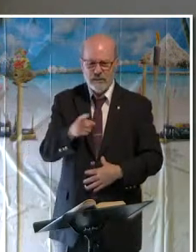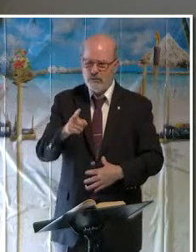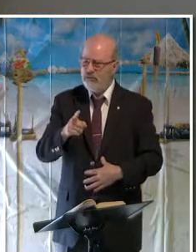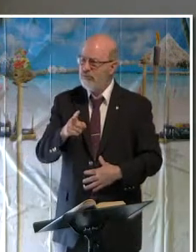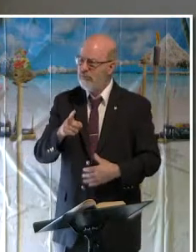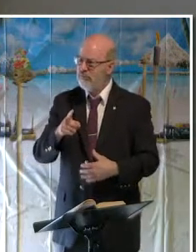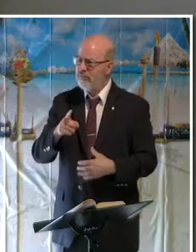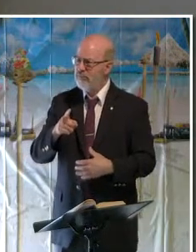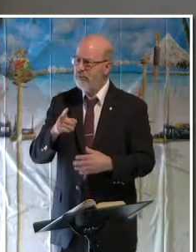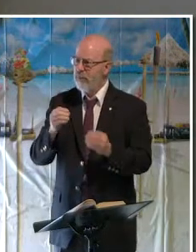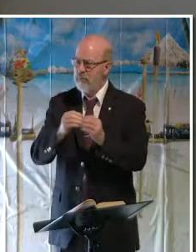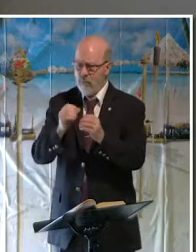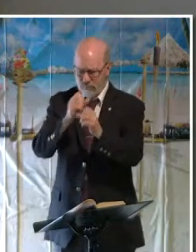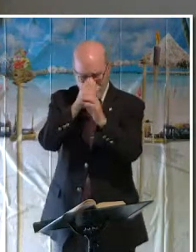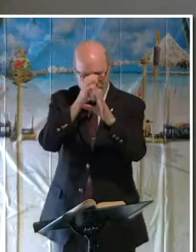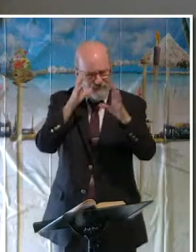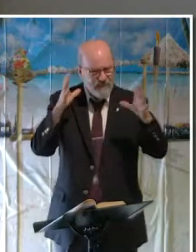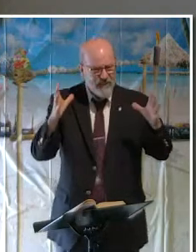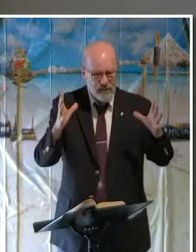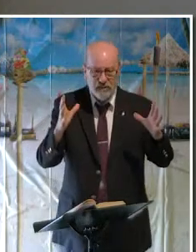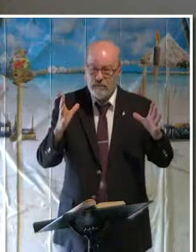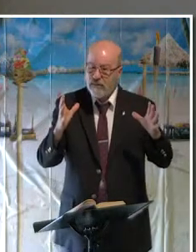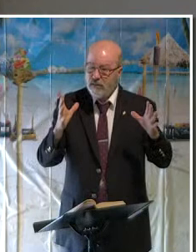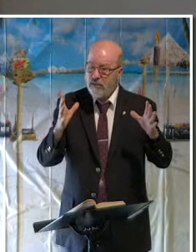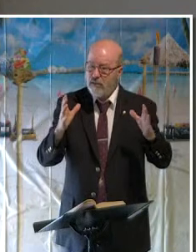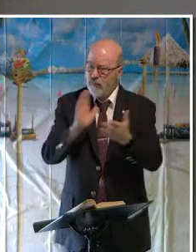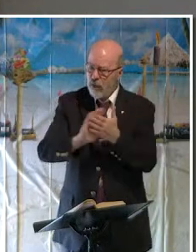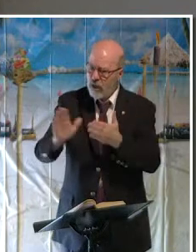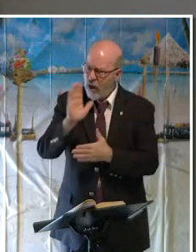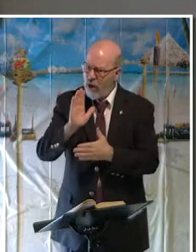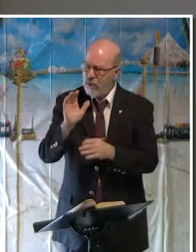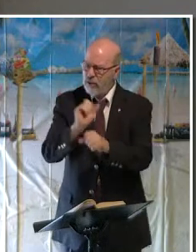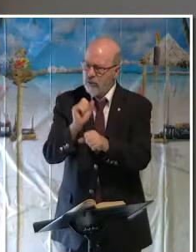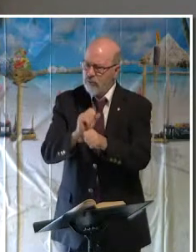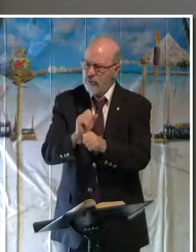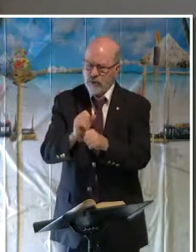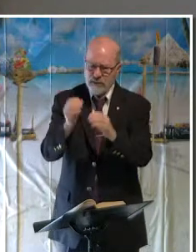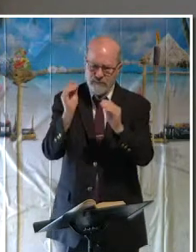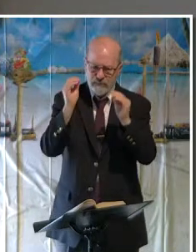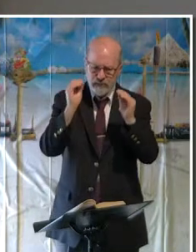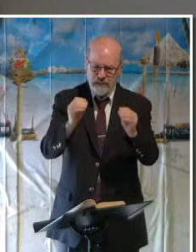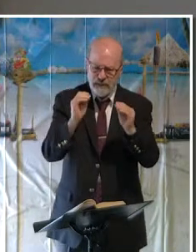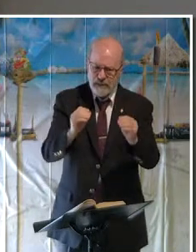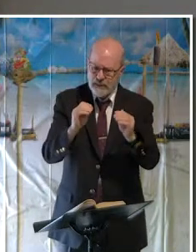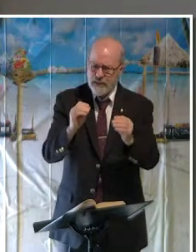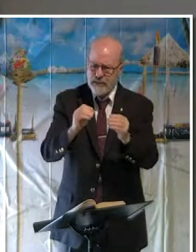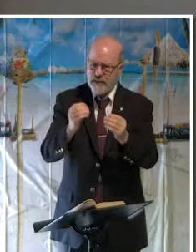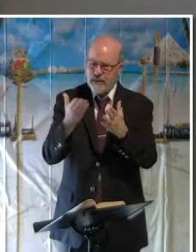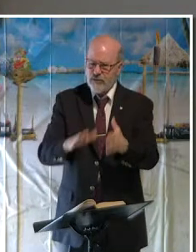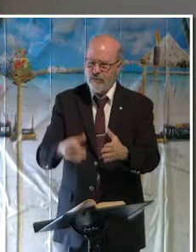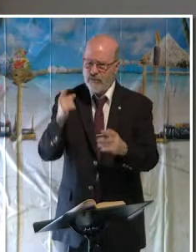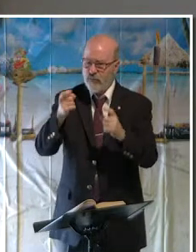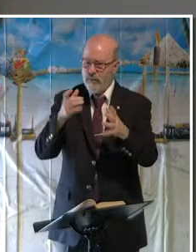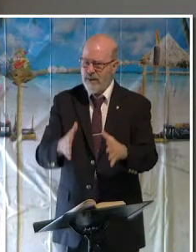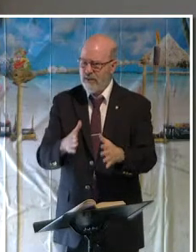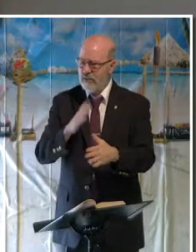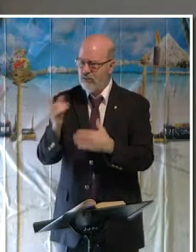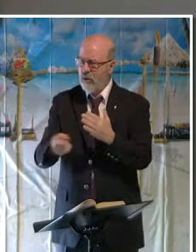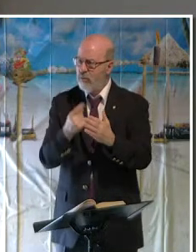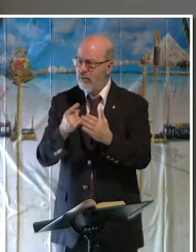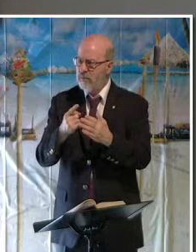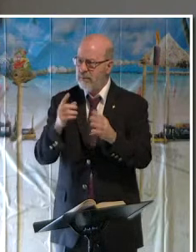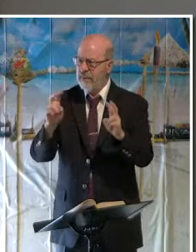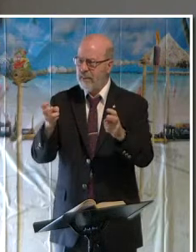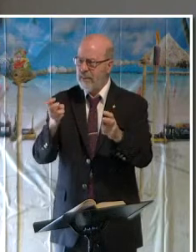get a greater vision for the college and the work of training servants for the master. That's always been